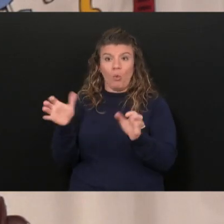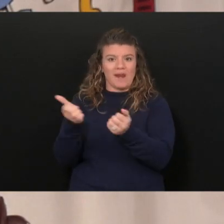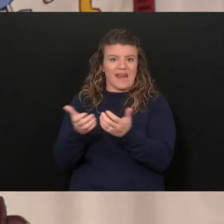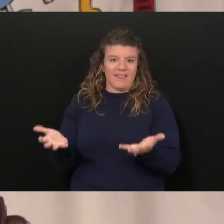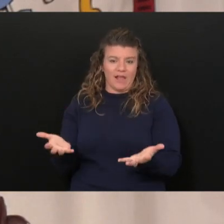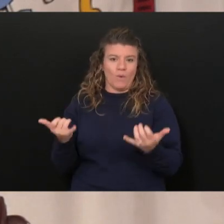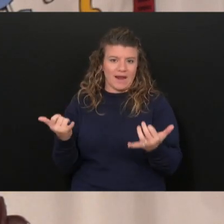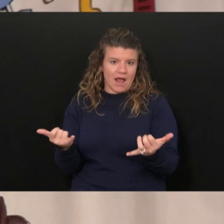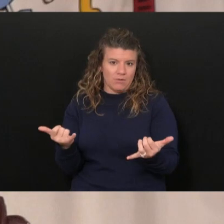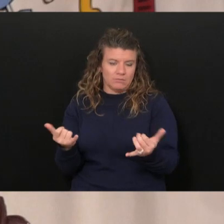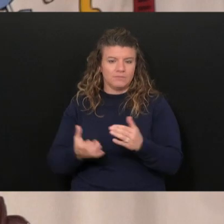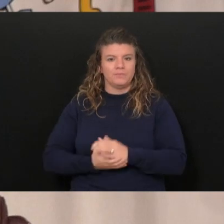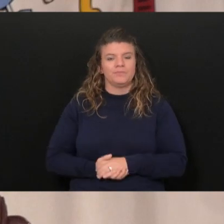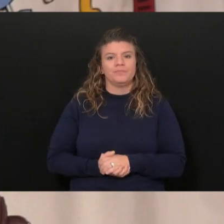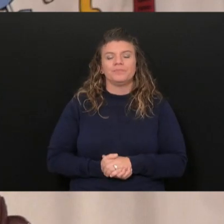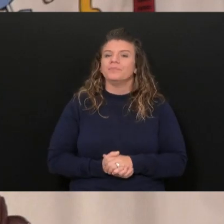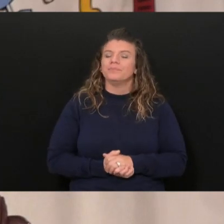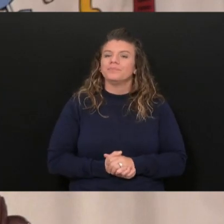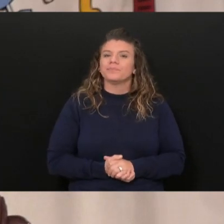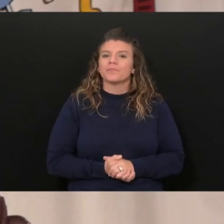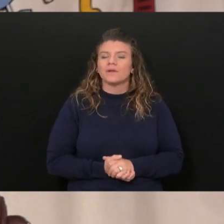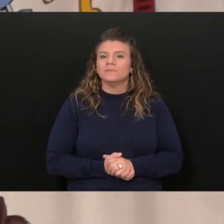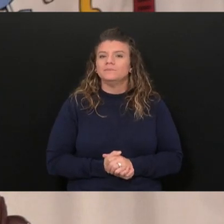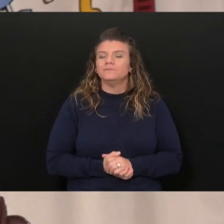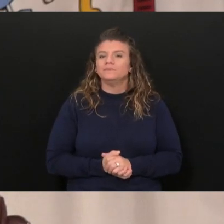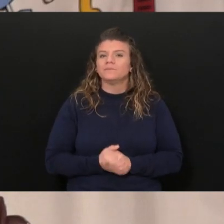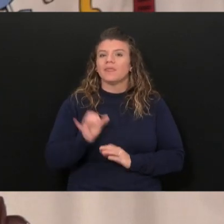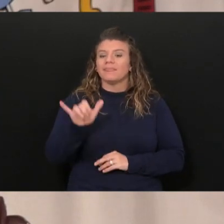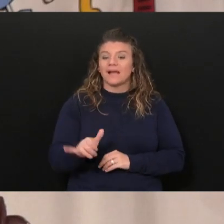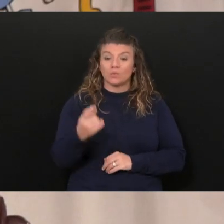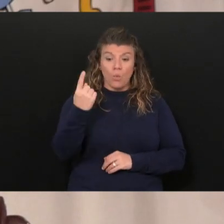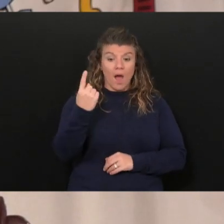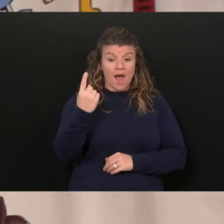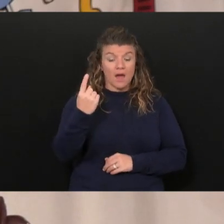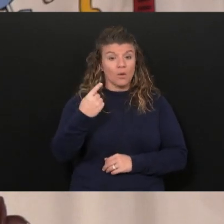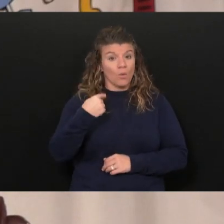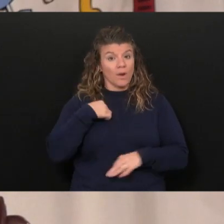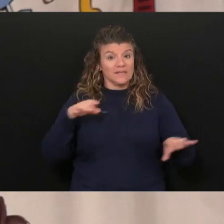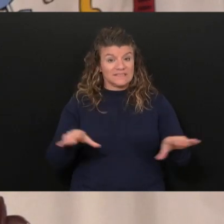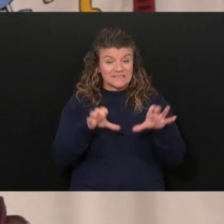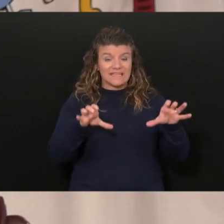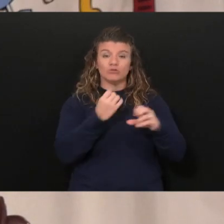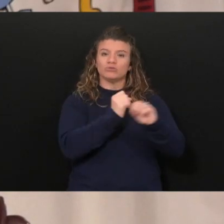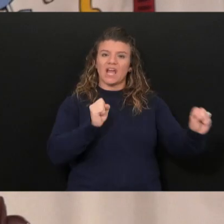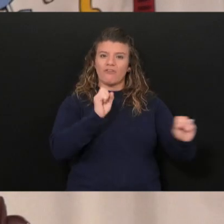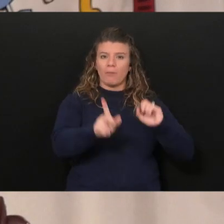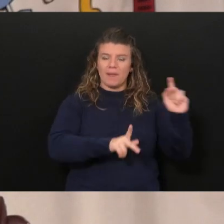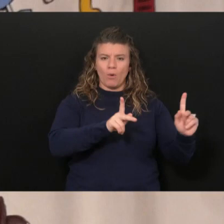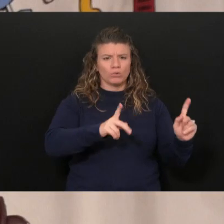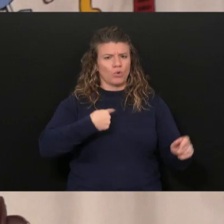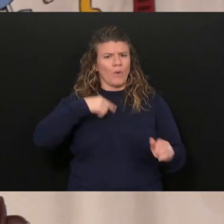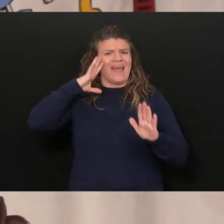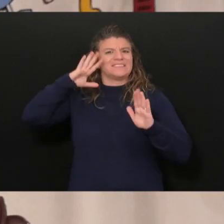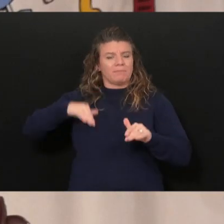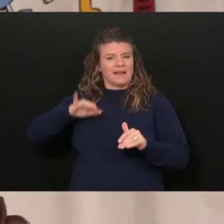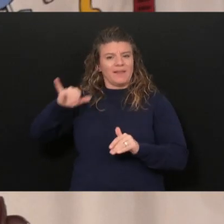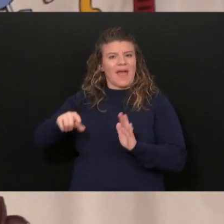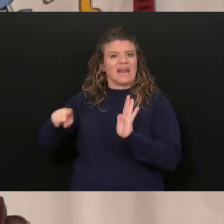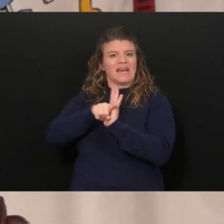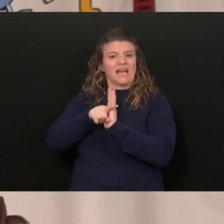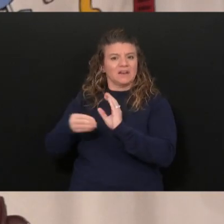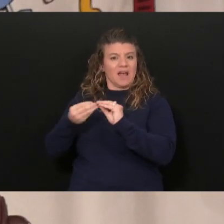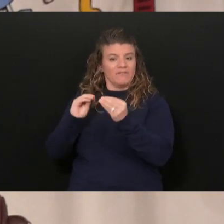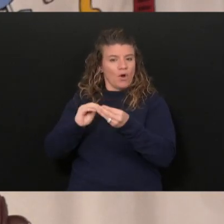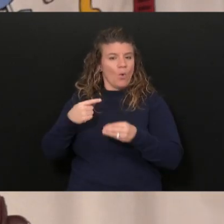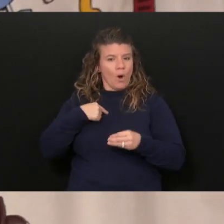Now, that's one thing, absolutely to protect our people, and we knew this number was coming, and absolutely we've